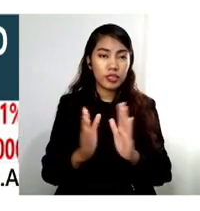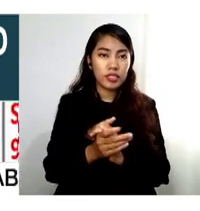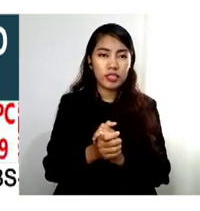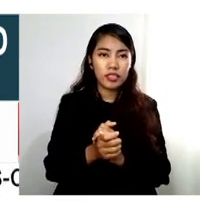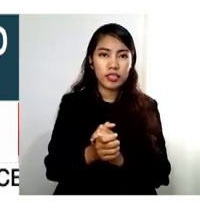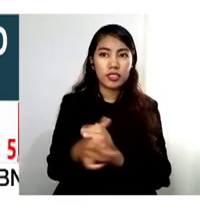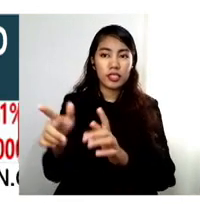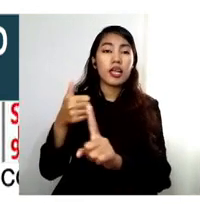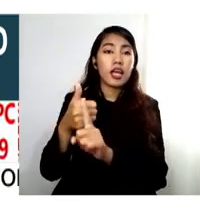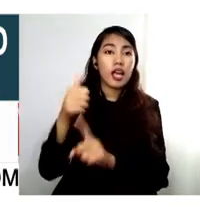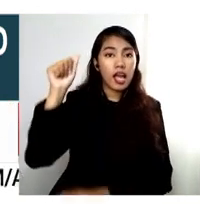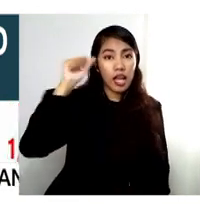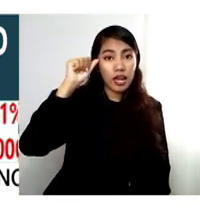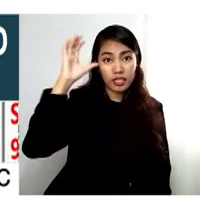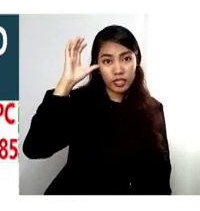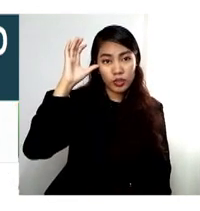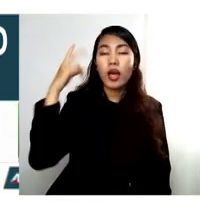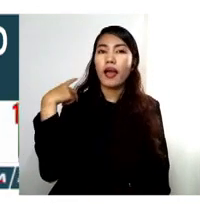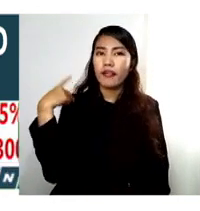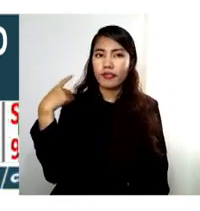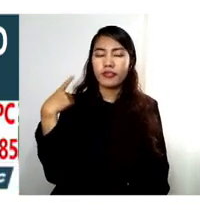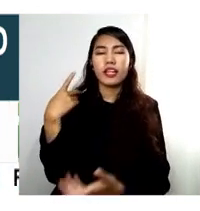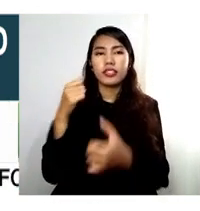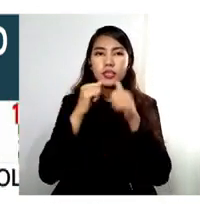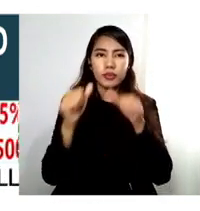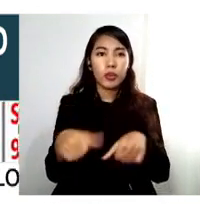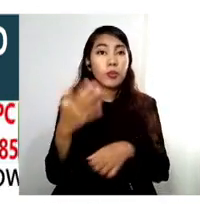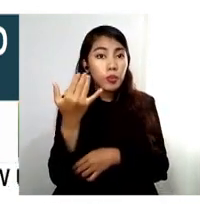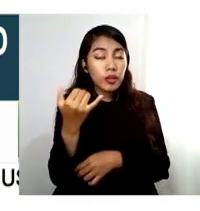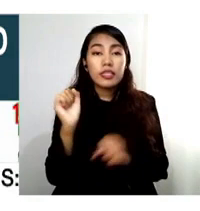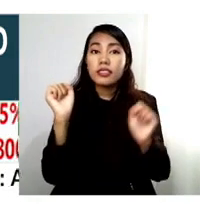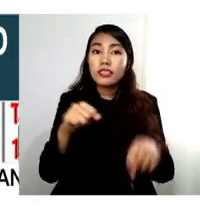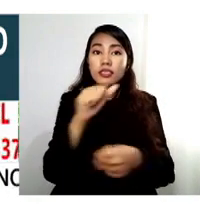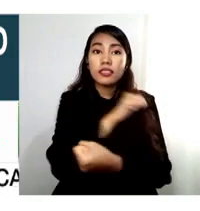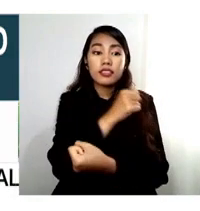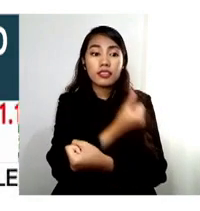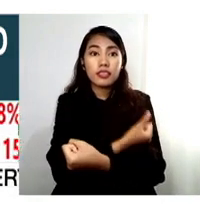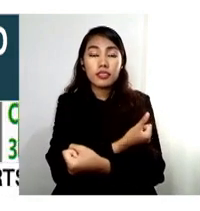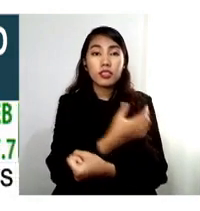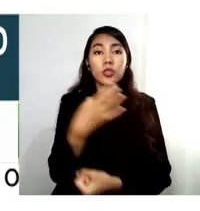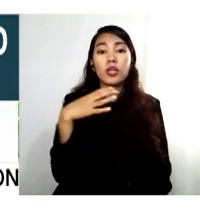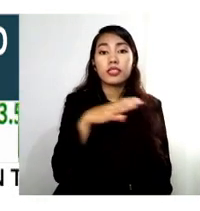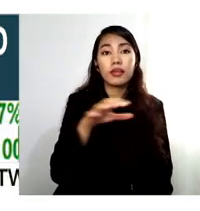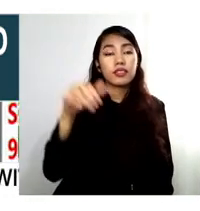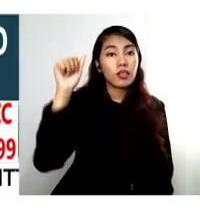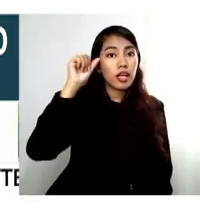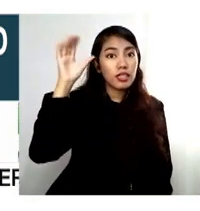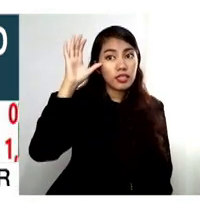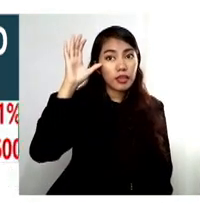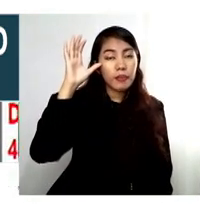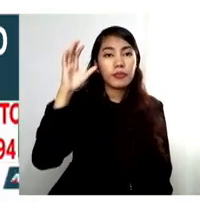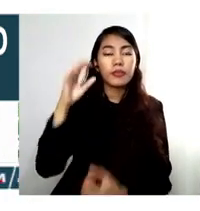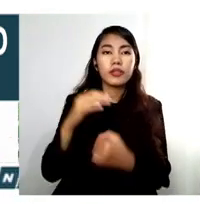Speaker Cayetano to do the announcement, because he could have authorized Congressman Lord Allan to also make public what the